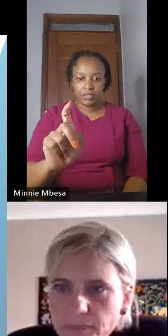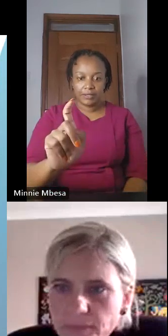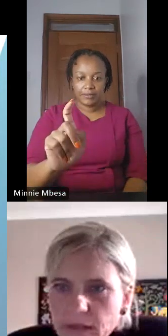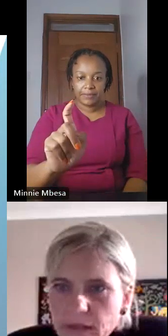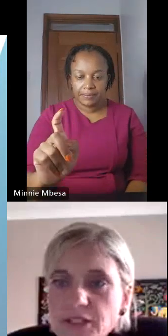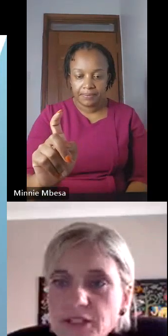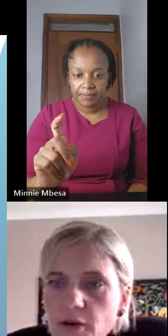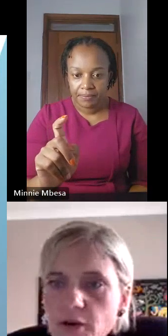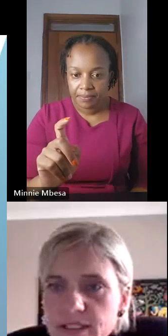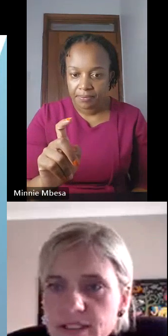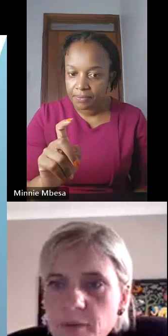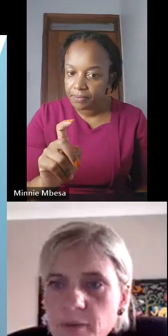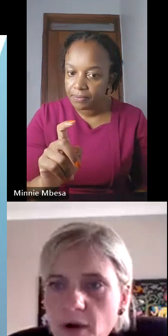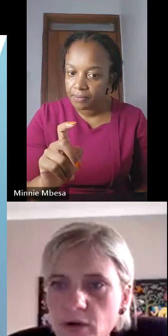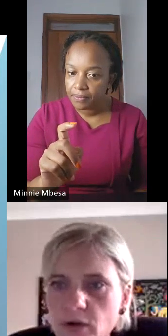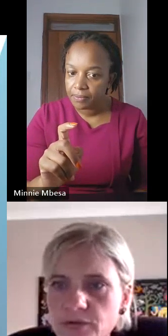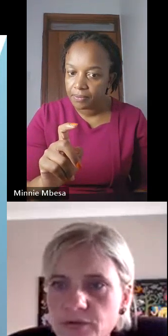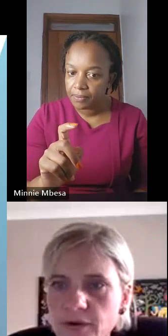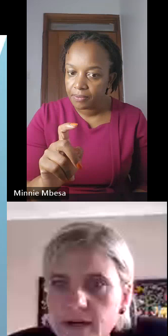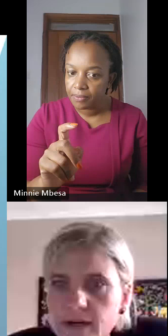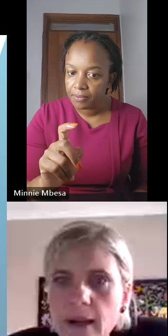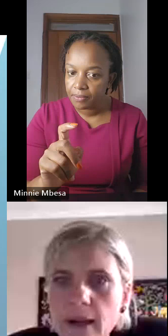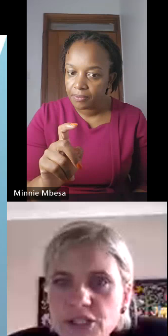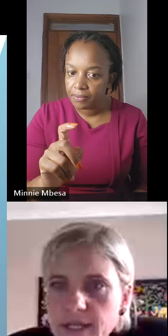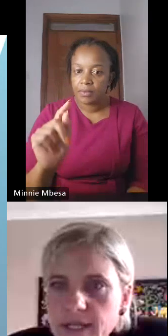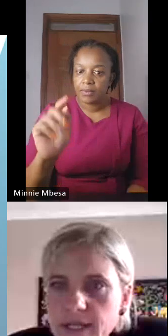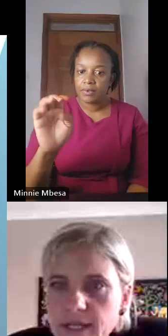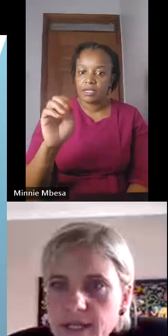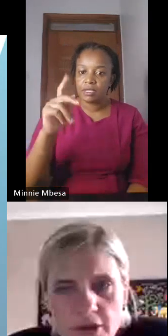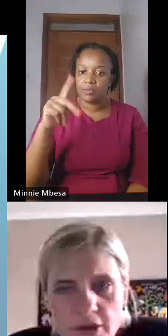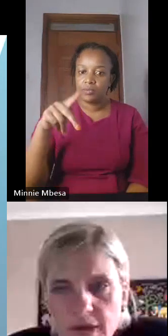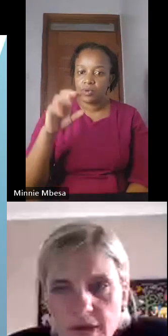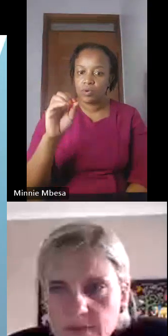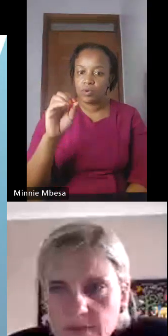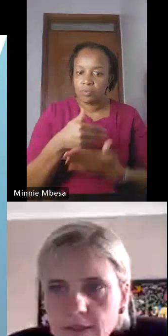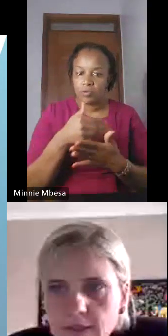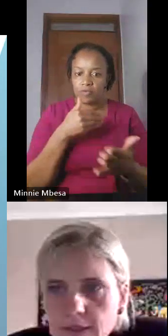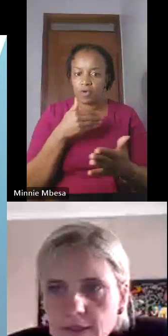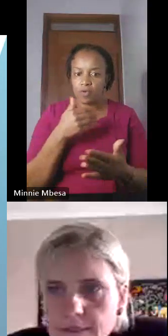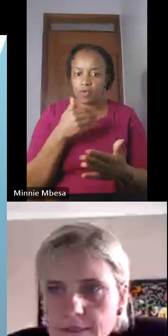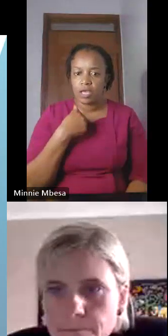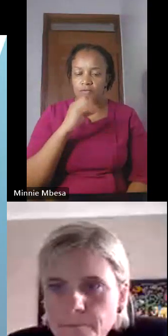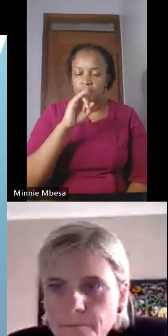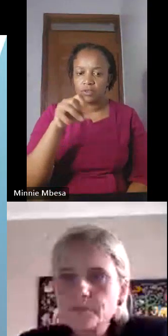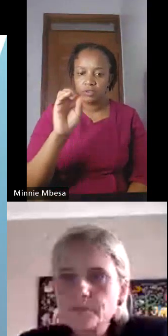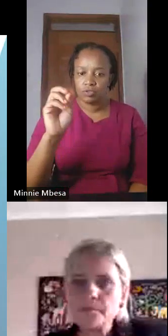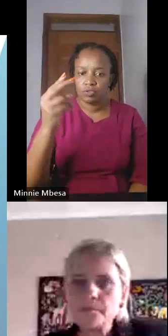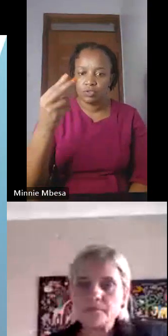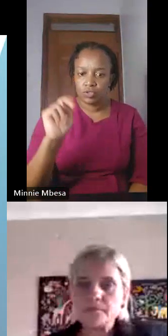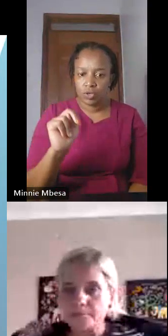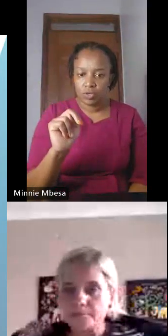Tepo. Actually, no, Tipple, before I call on you, sorry. John Edison, are you there?